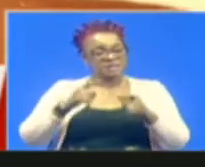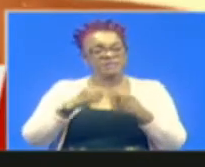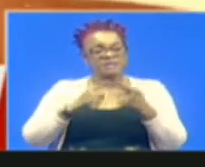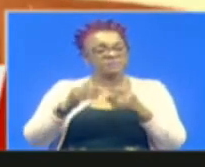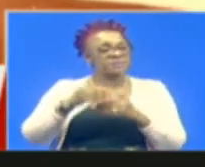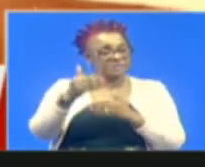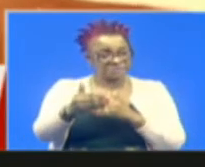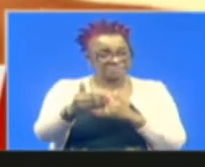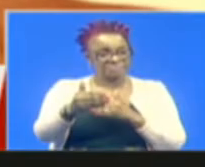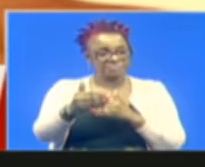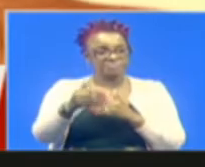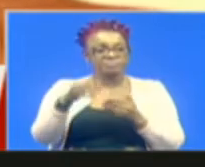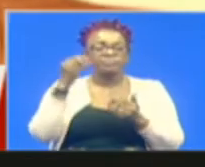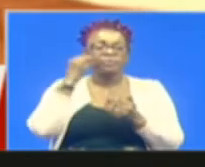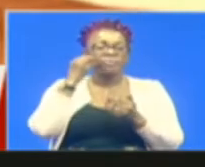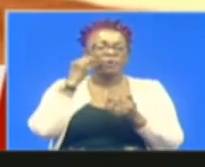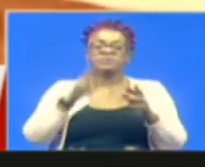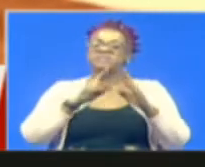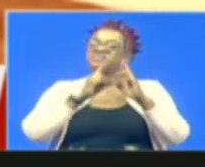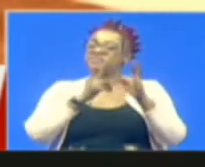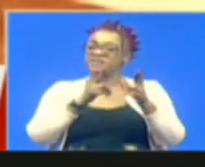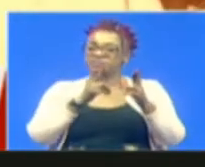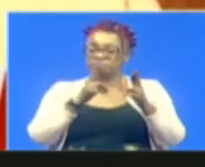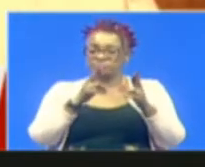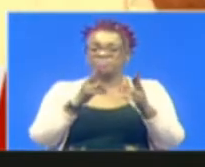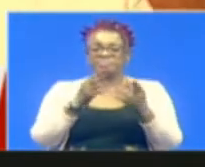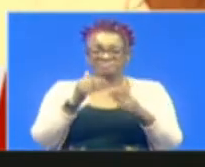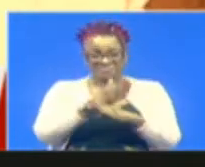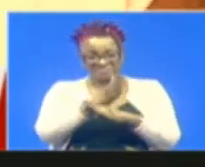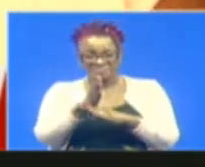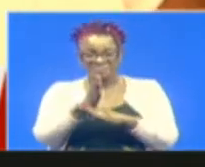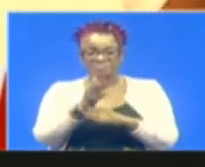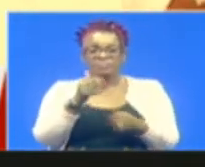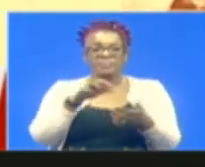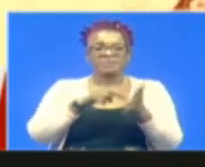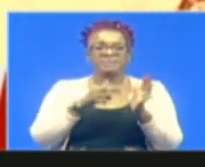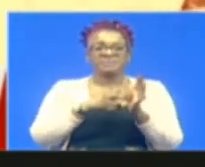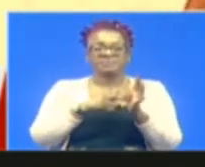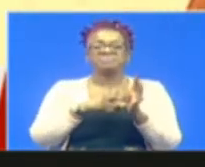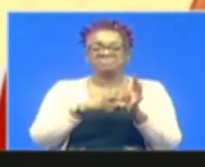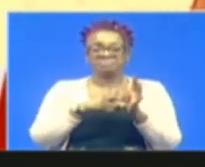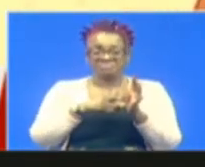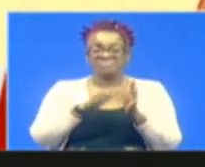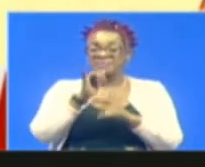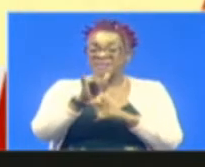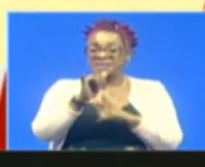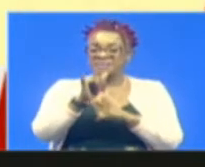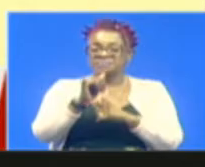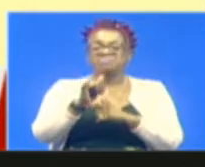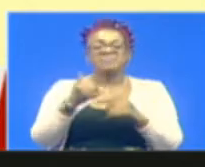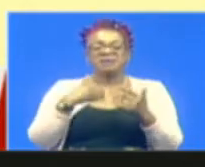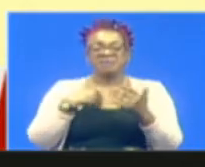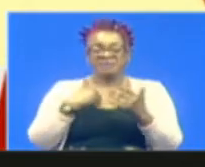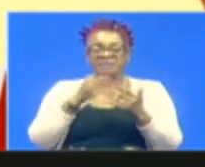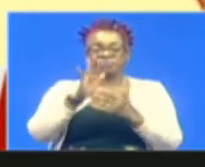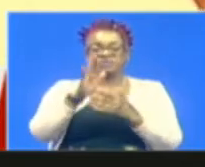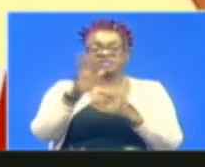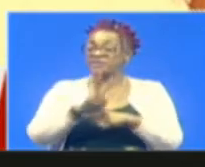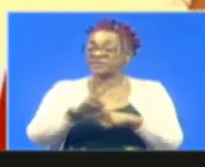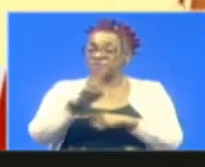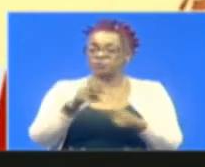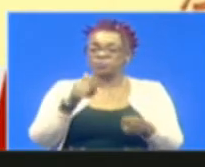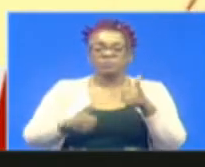was referred to by his counterparts as Sungura Mjanja, which means a witty hare, lived up to his wit and virtues, which